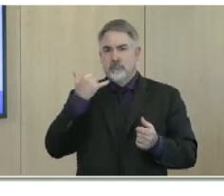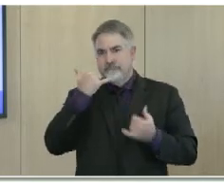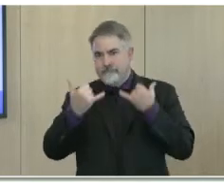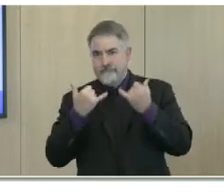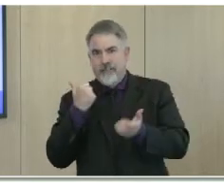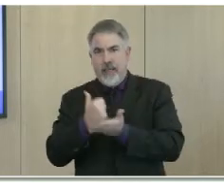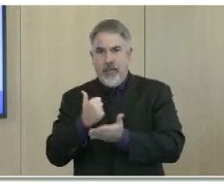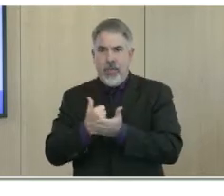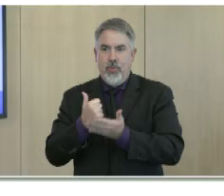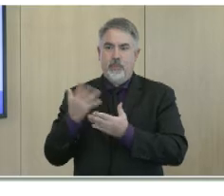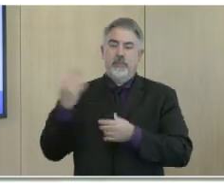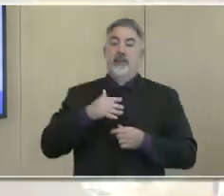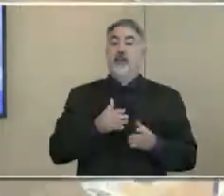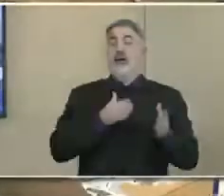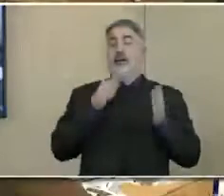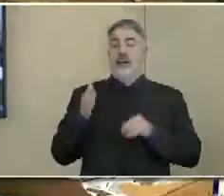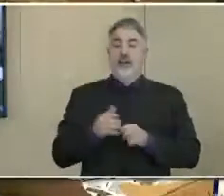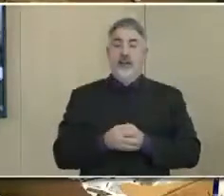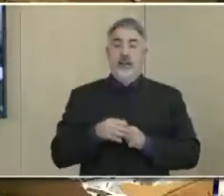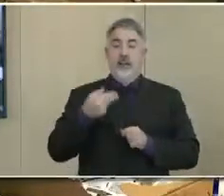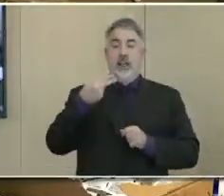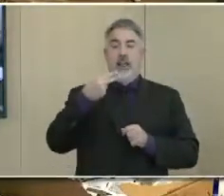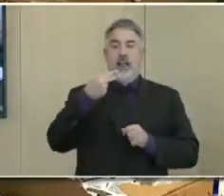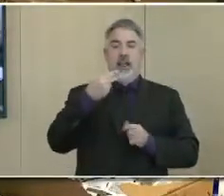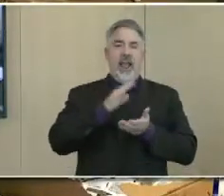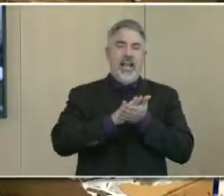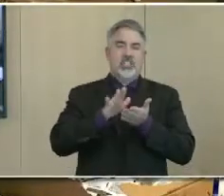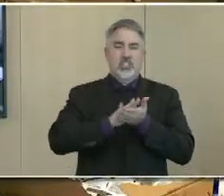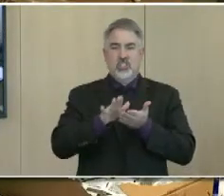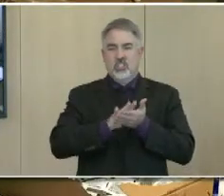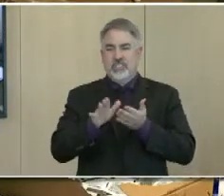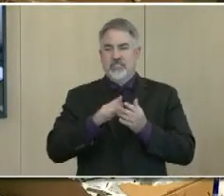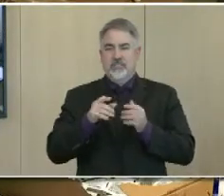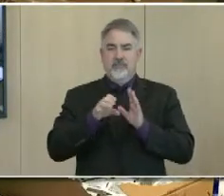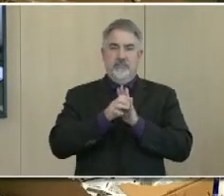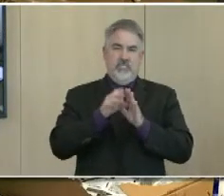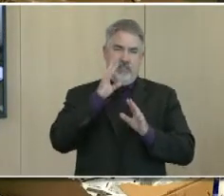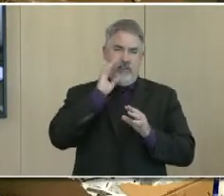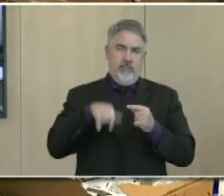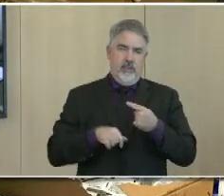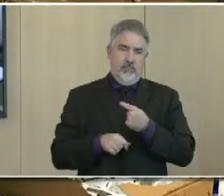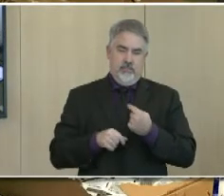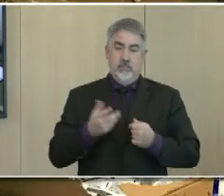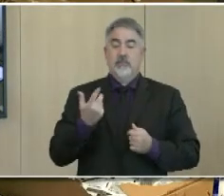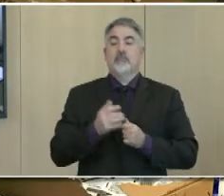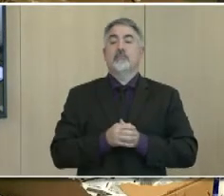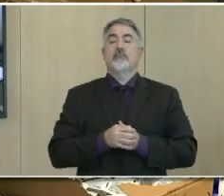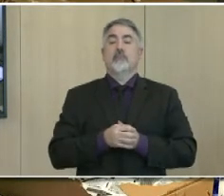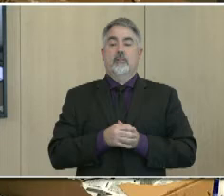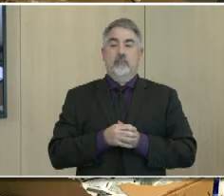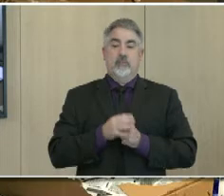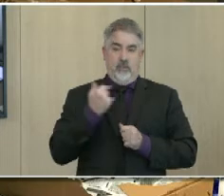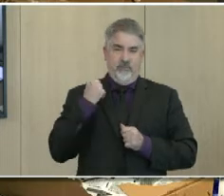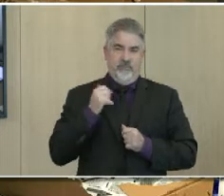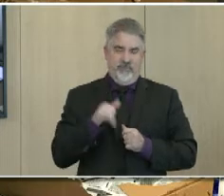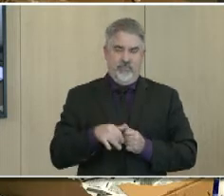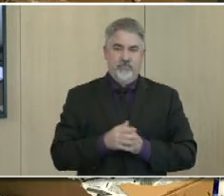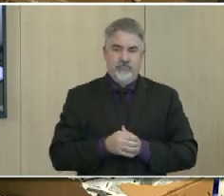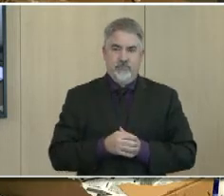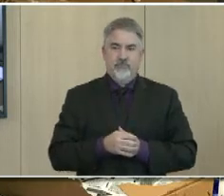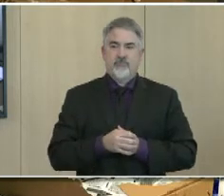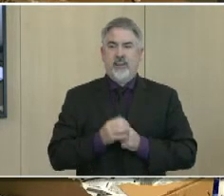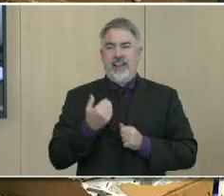we're now over 2,000 hygiene kits that have been distributed. Here you see individuals who are assembling these hygiene kits. They have water,